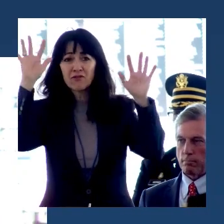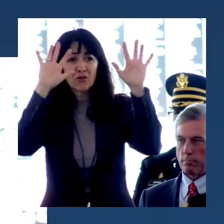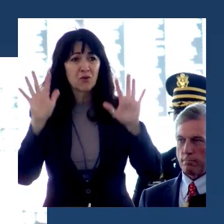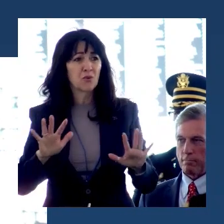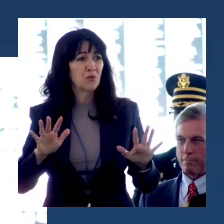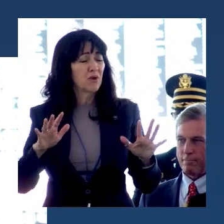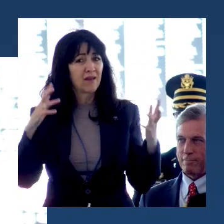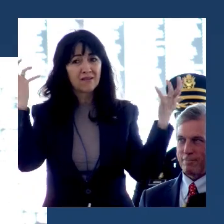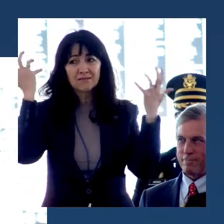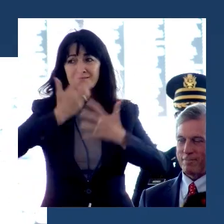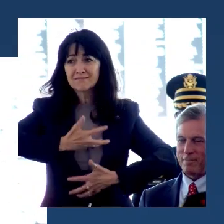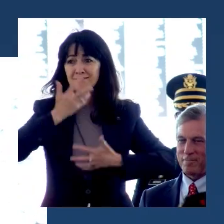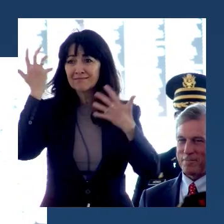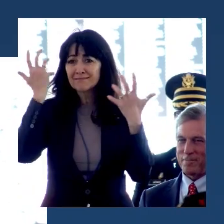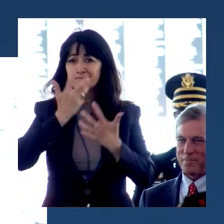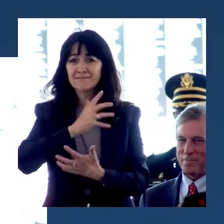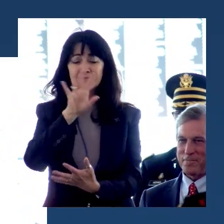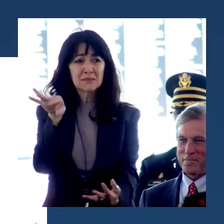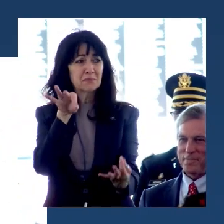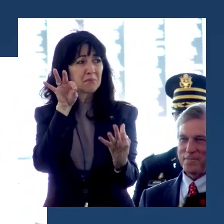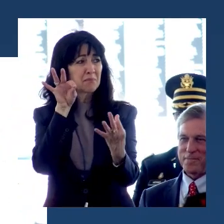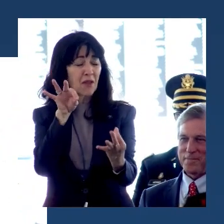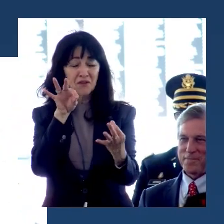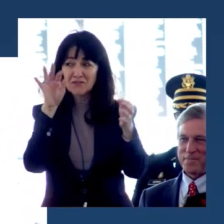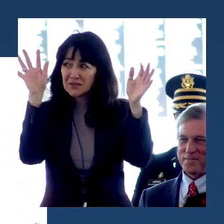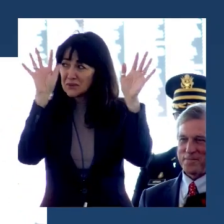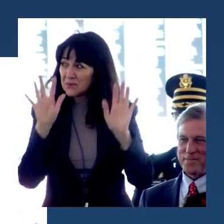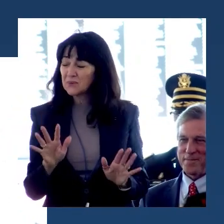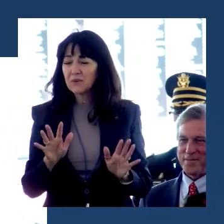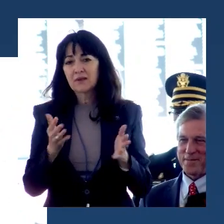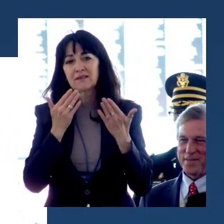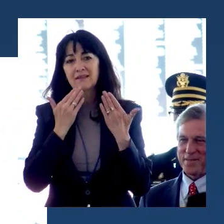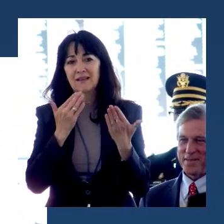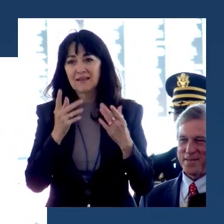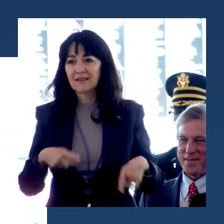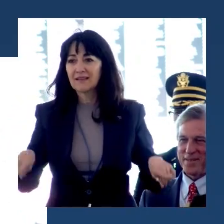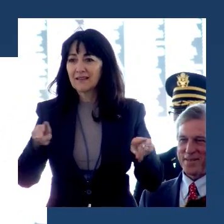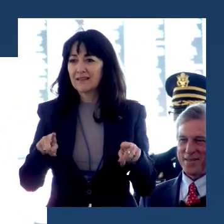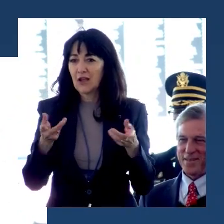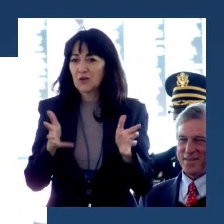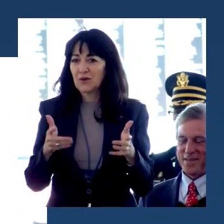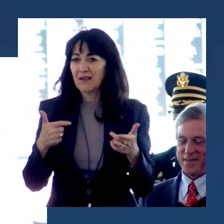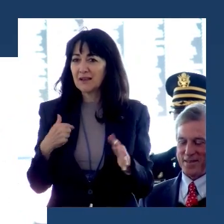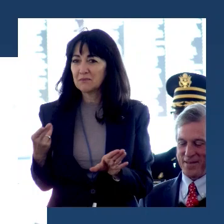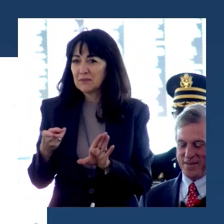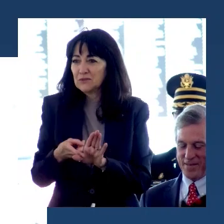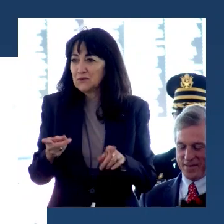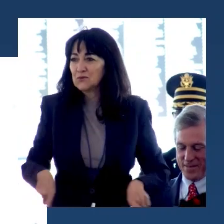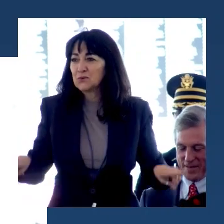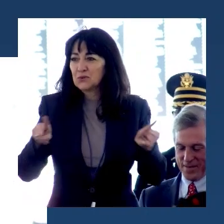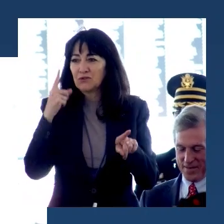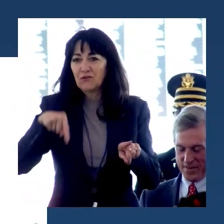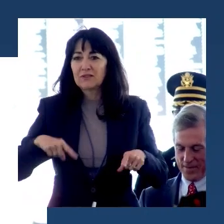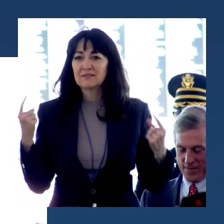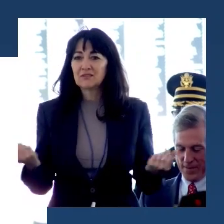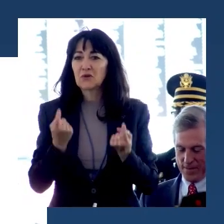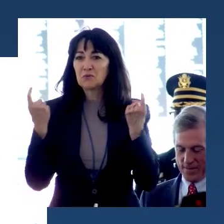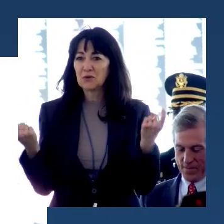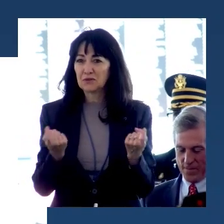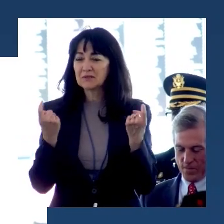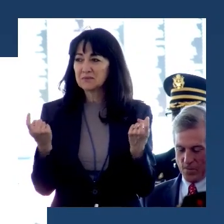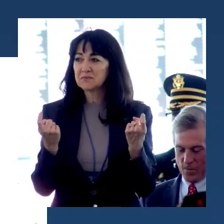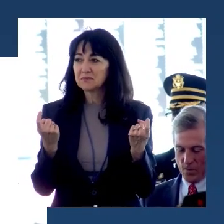just about perfect. So thank you all for allowing me to join you for this Memorial Day ceremony.